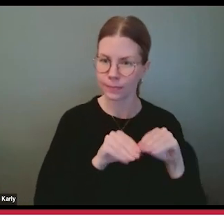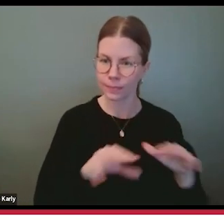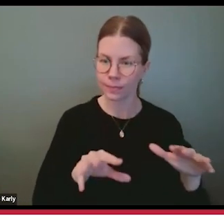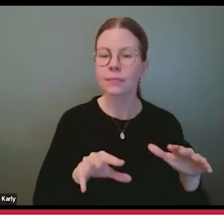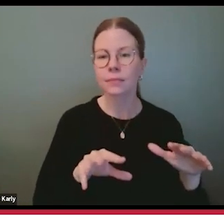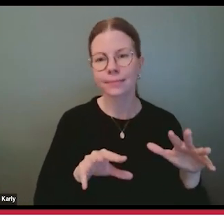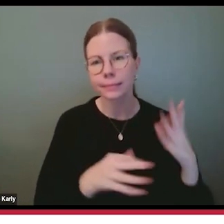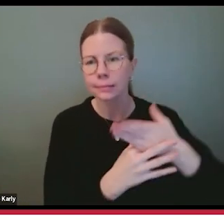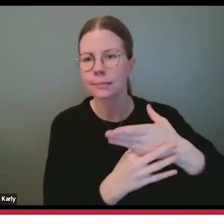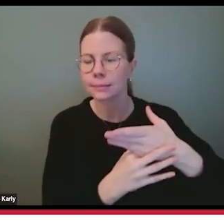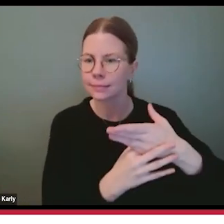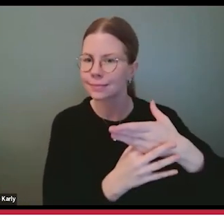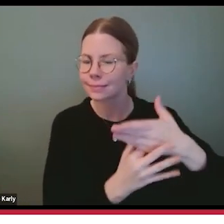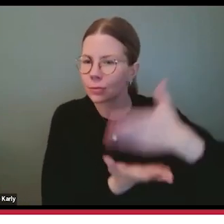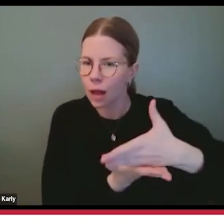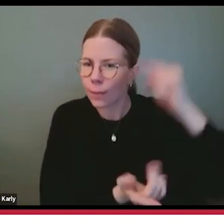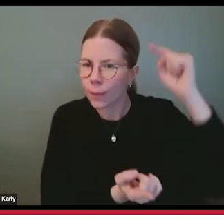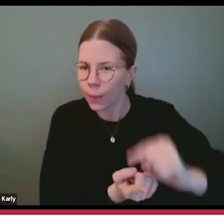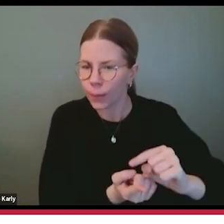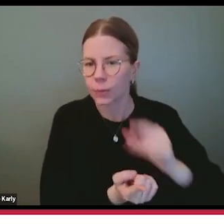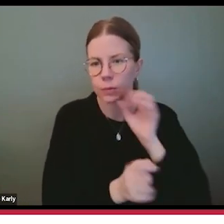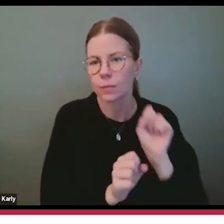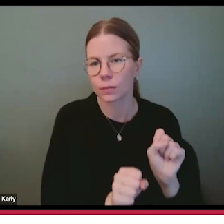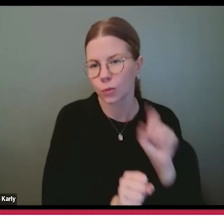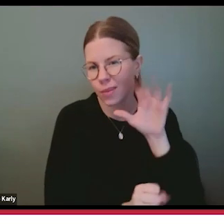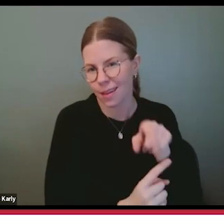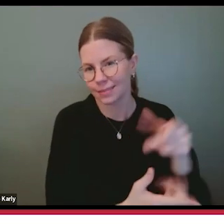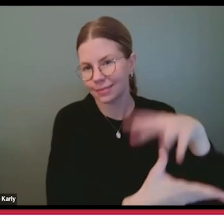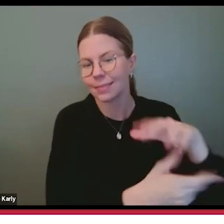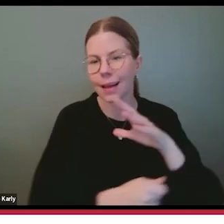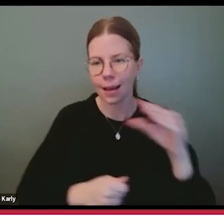also have to be able to scale up countermeasures in the event we fail.